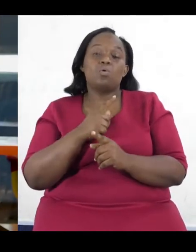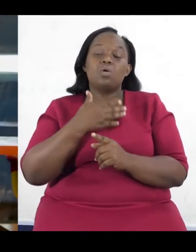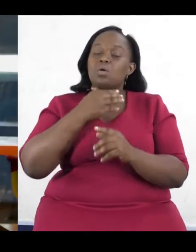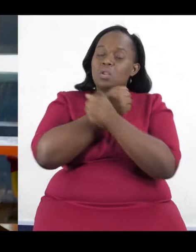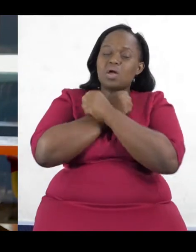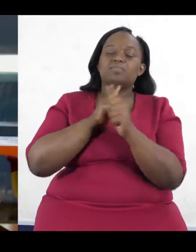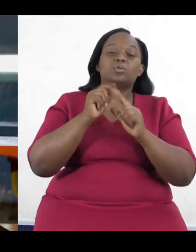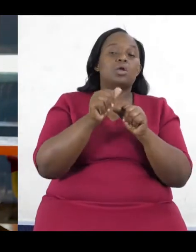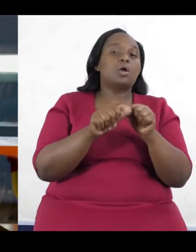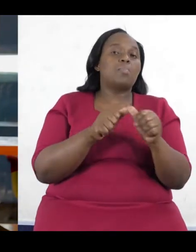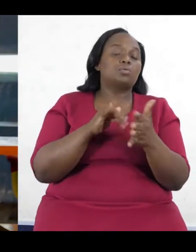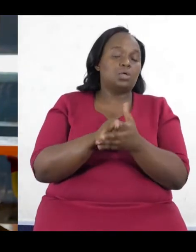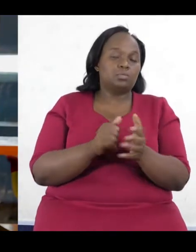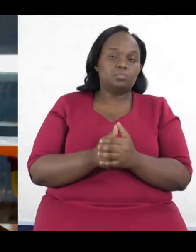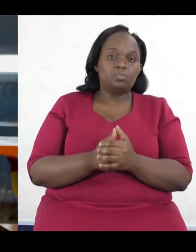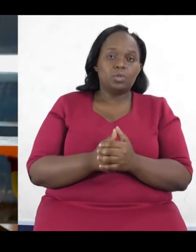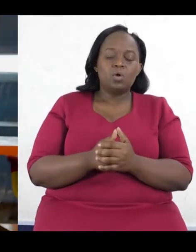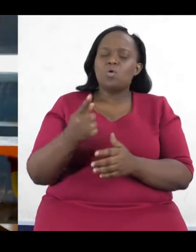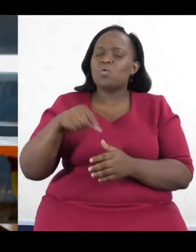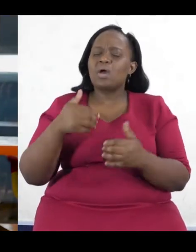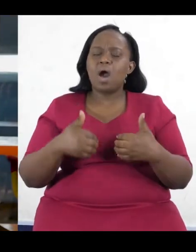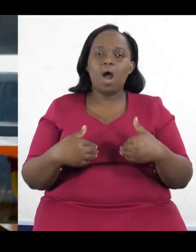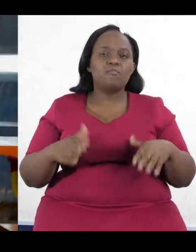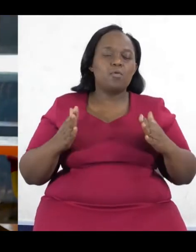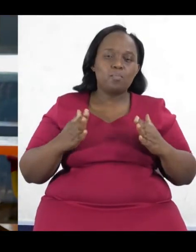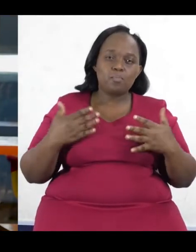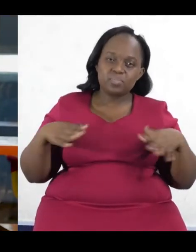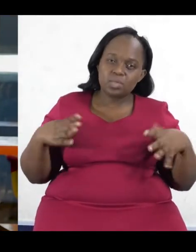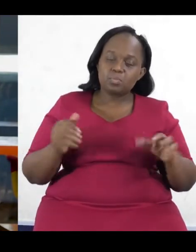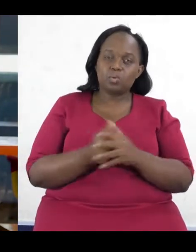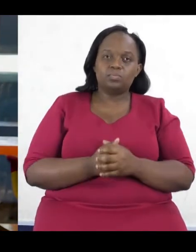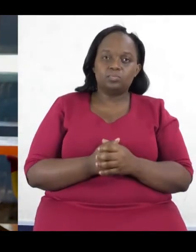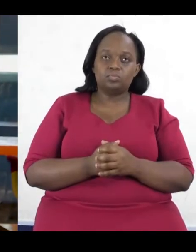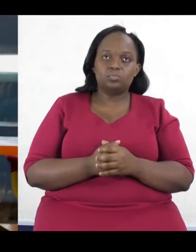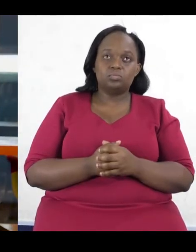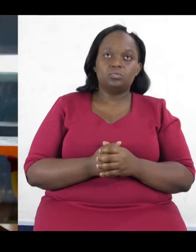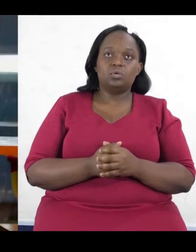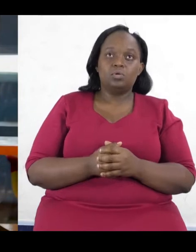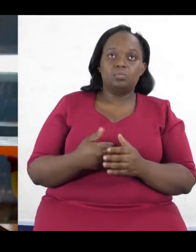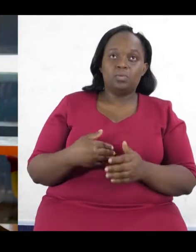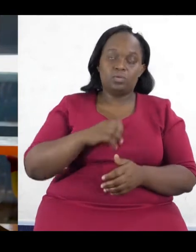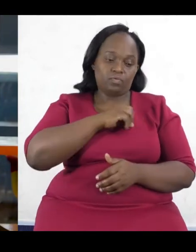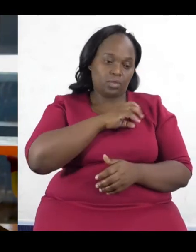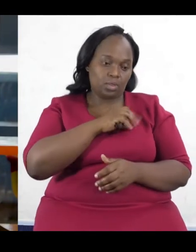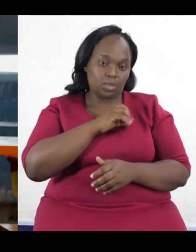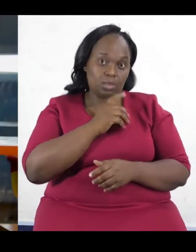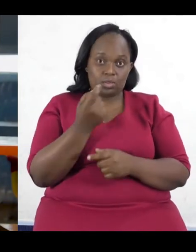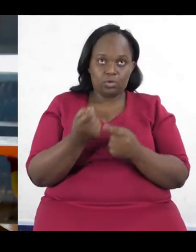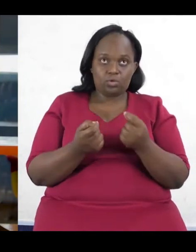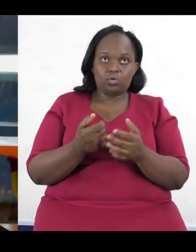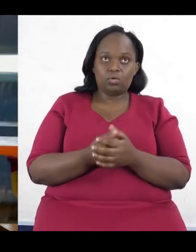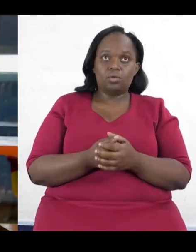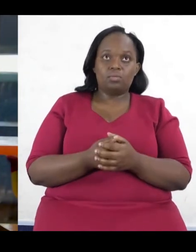a way that we have people, of course, I'm talking with fear, right? I don't want to say